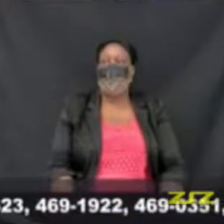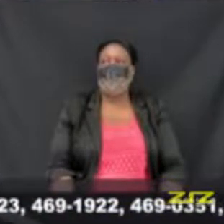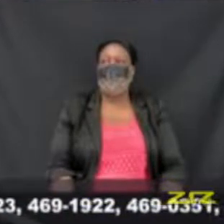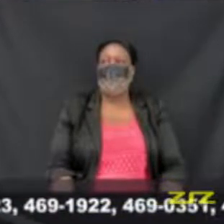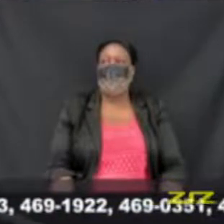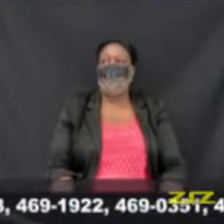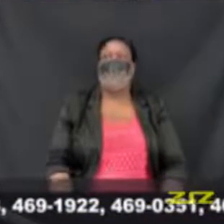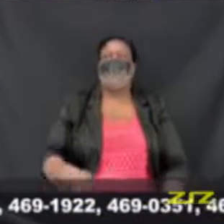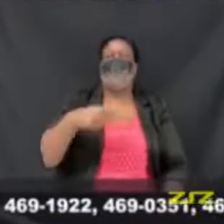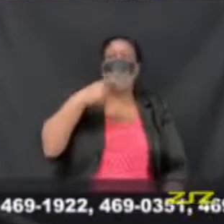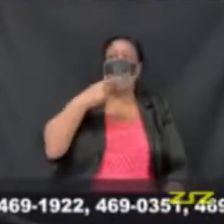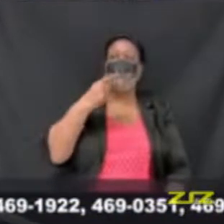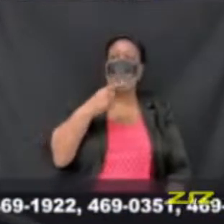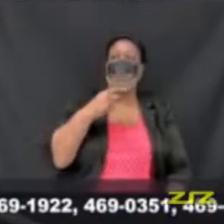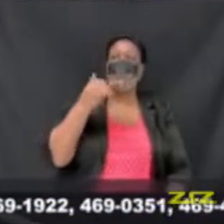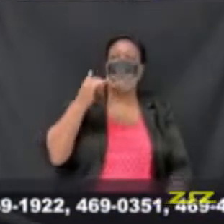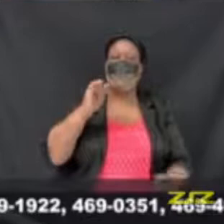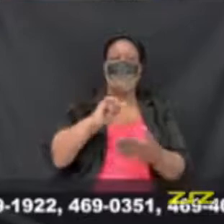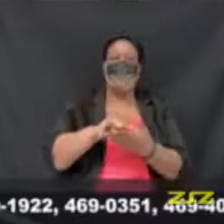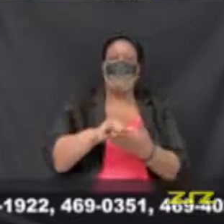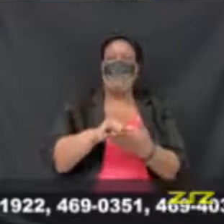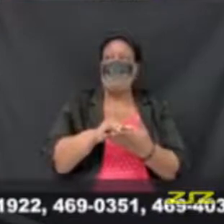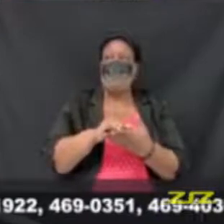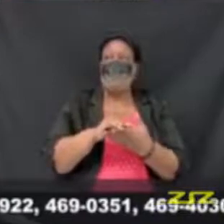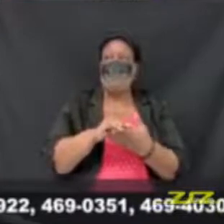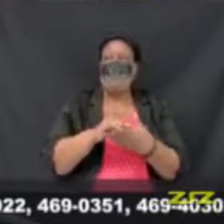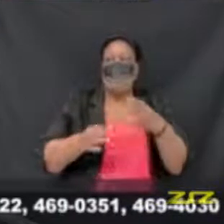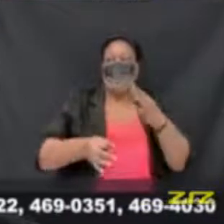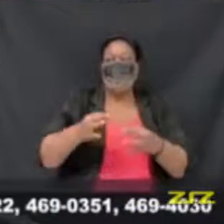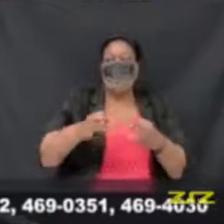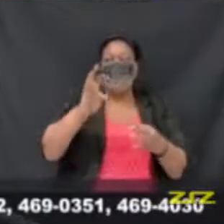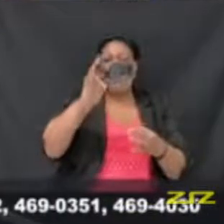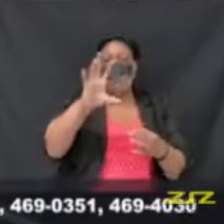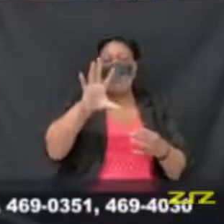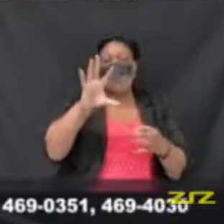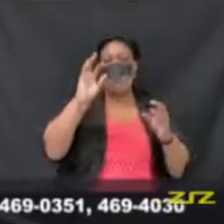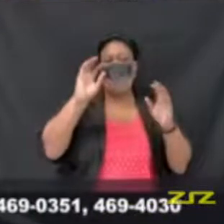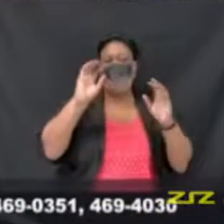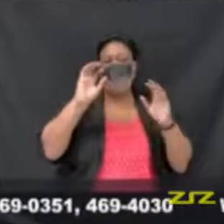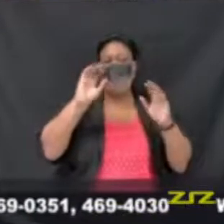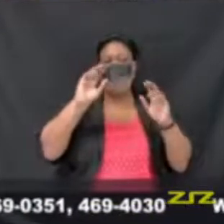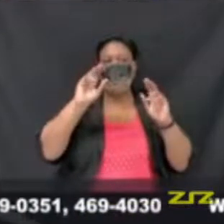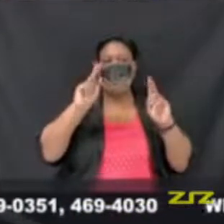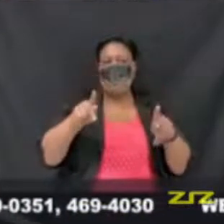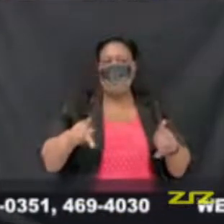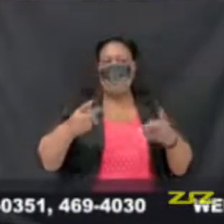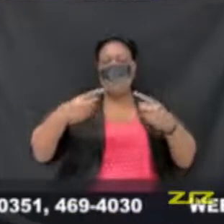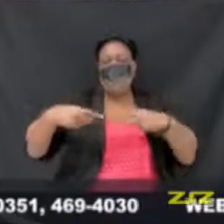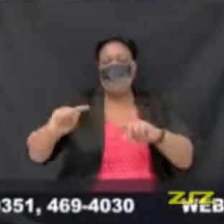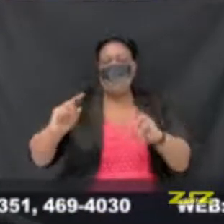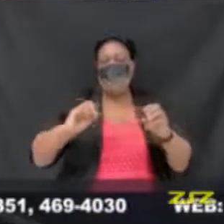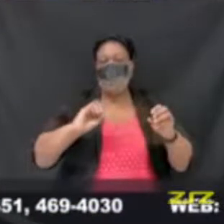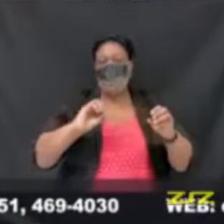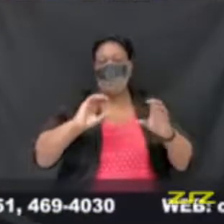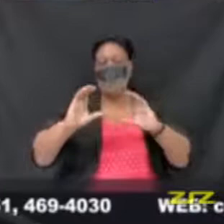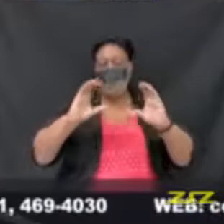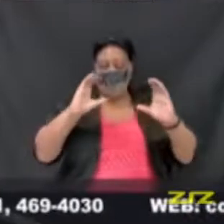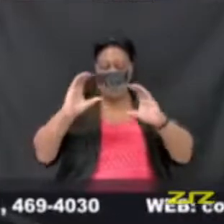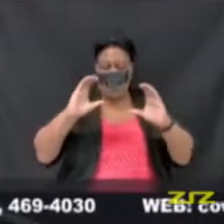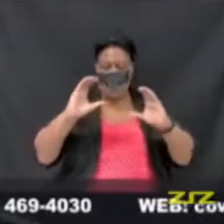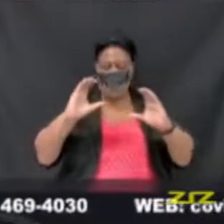mine who loved to play mass and enjoy himself during Carnival. And he told me